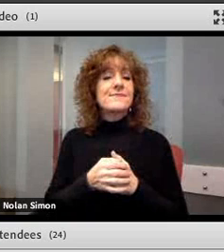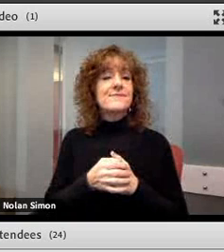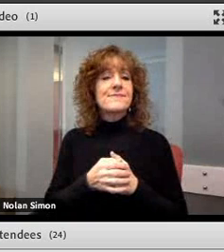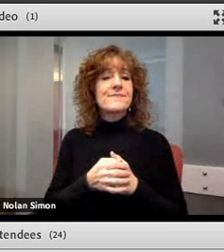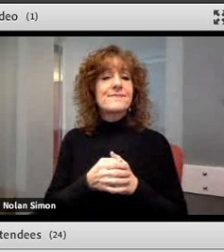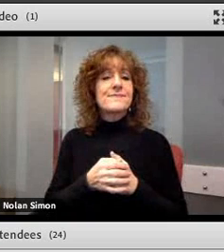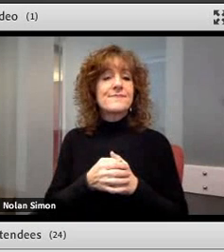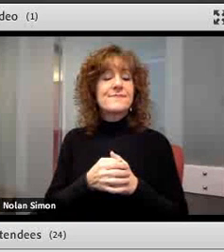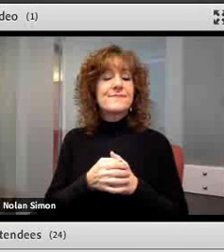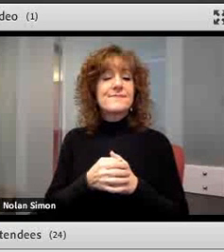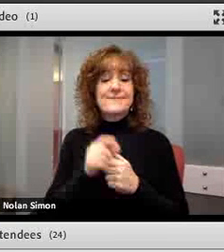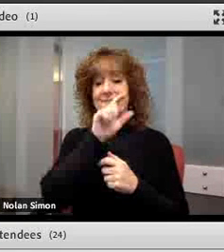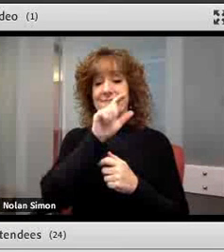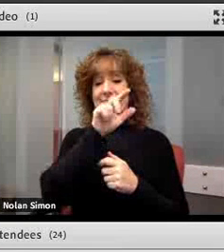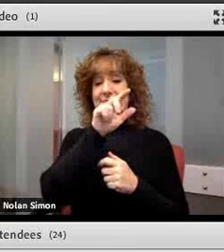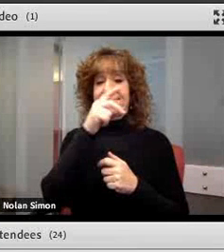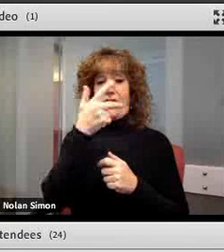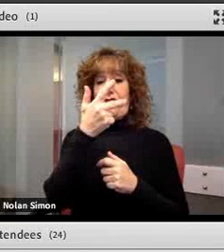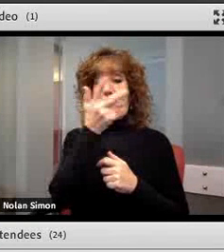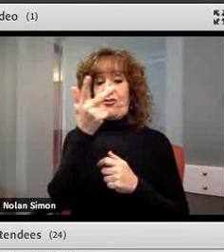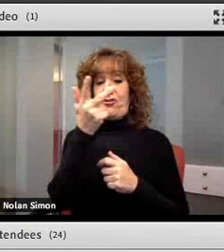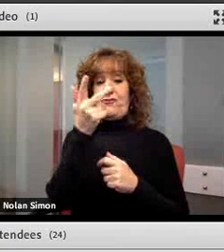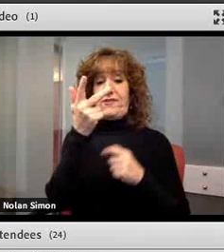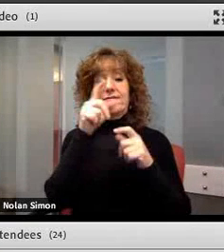So what we're going to try to do is match